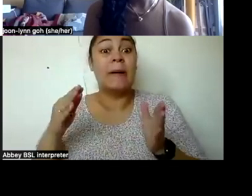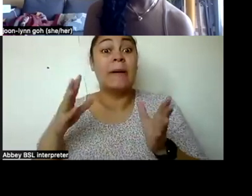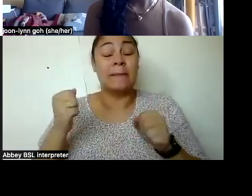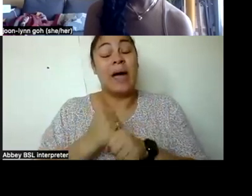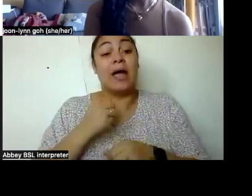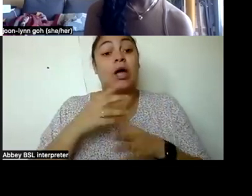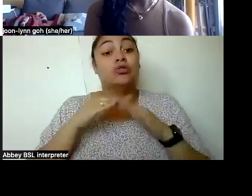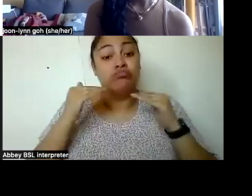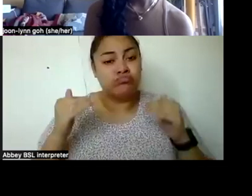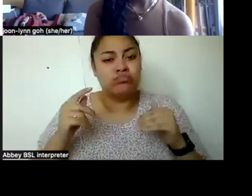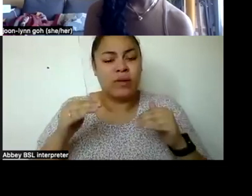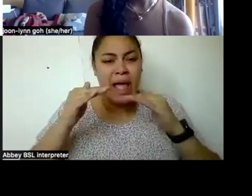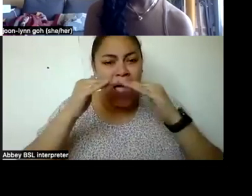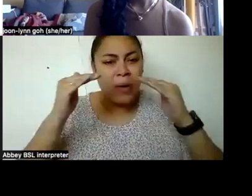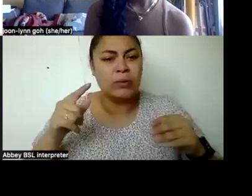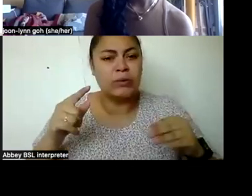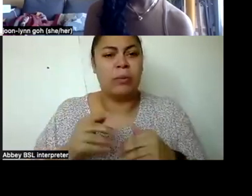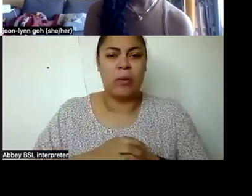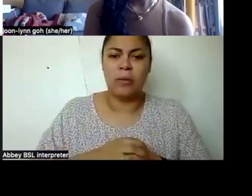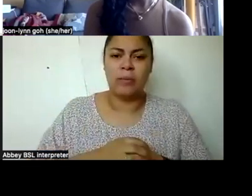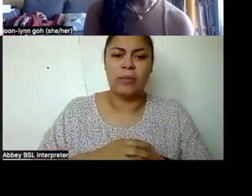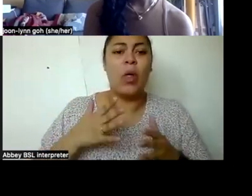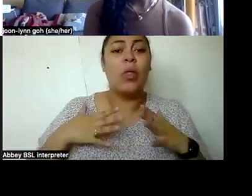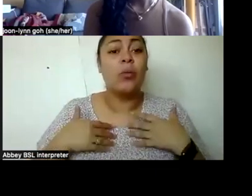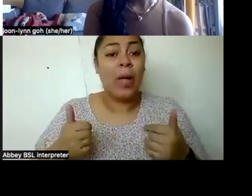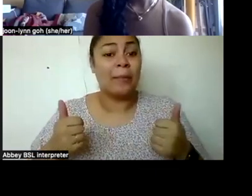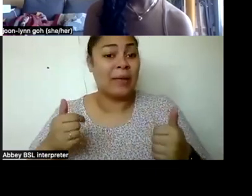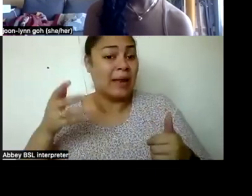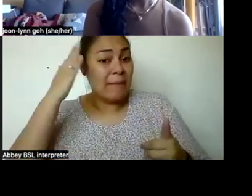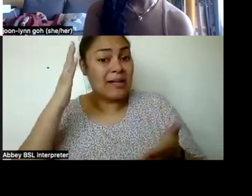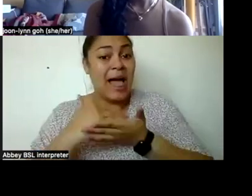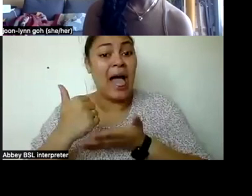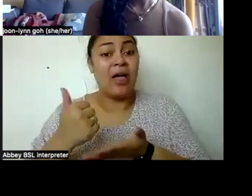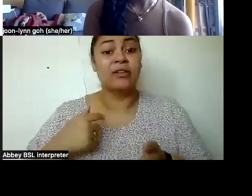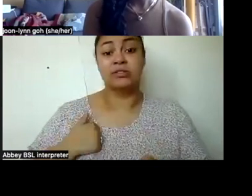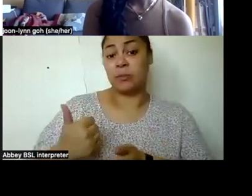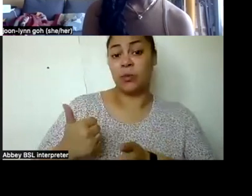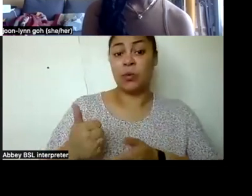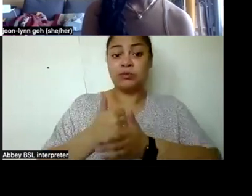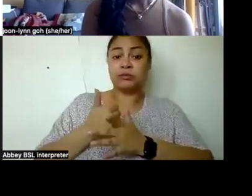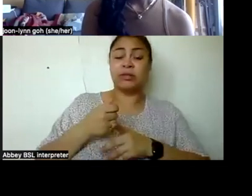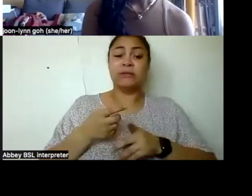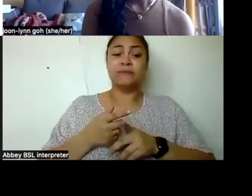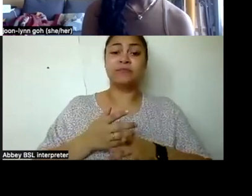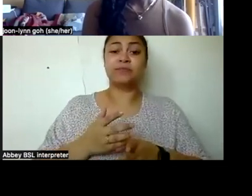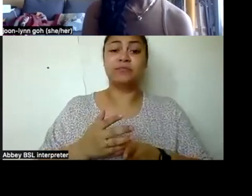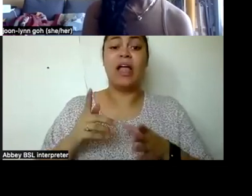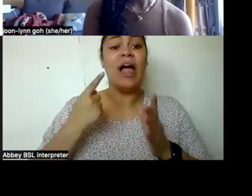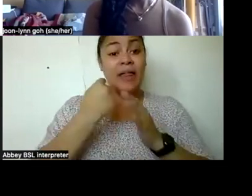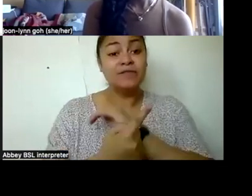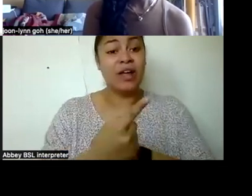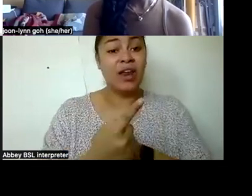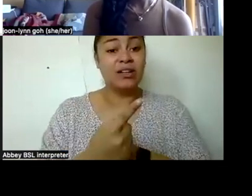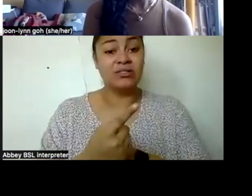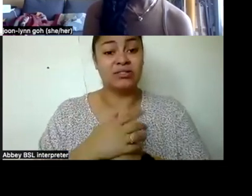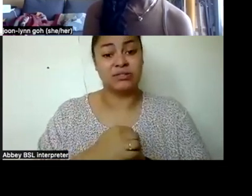eyes, a truly anti-racist sector, the wellbeing and mental health support is really vital to protecting marginalised people and freelancers, as